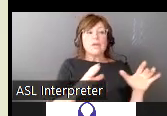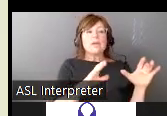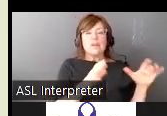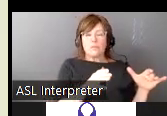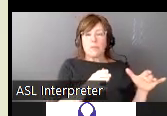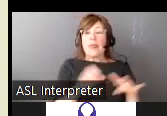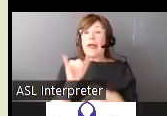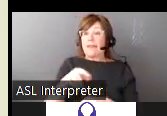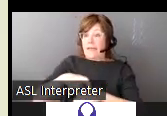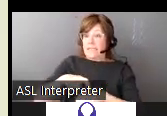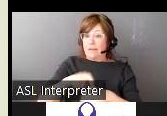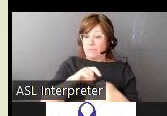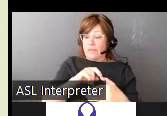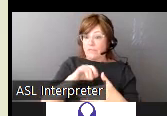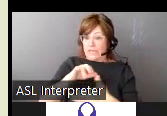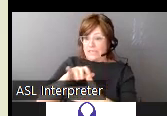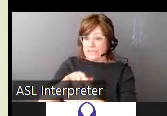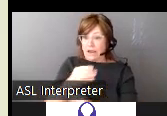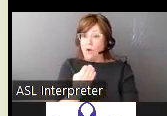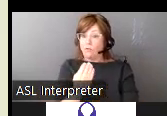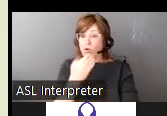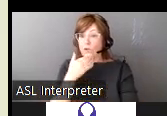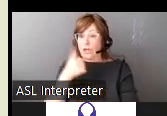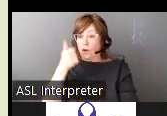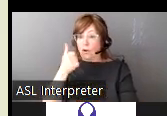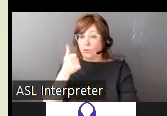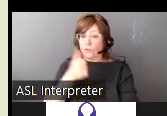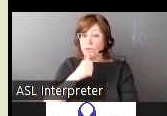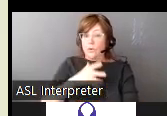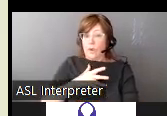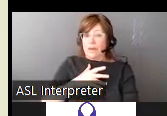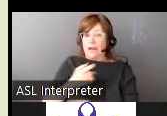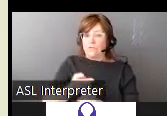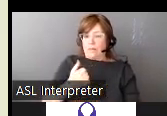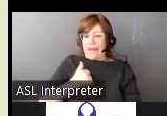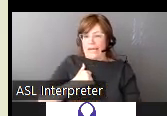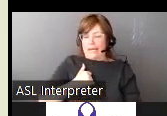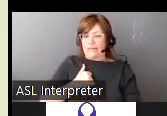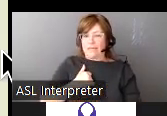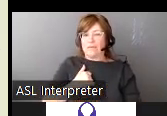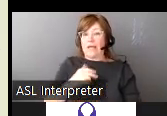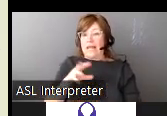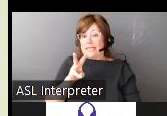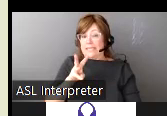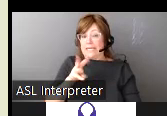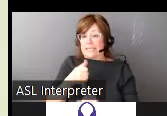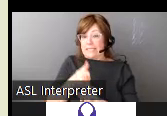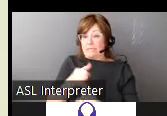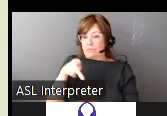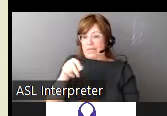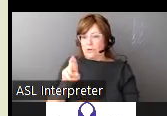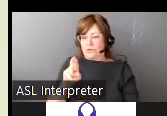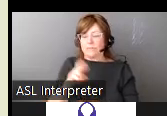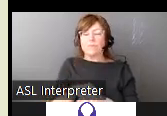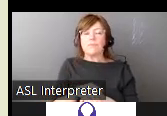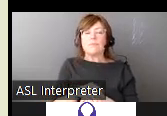the study, 14 older women were Canadian citizens, and the remaining 6 were permanent residents.